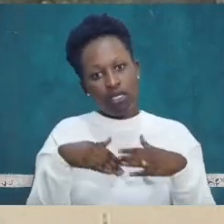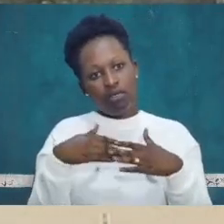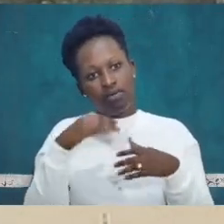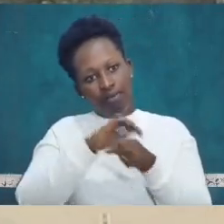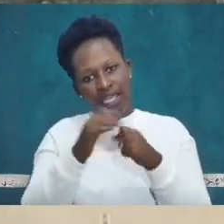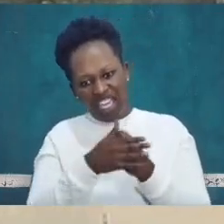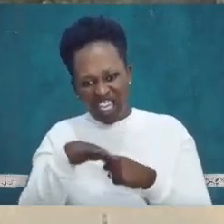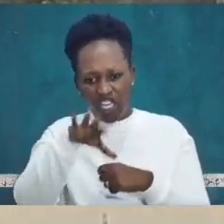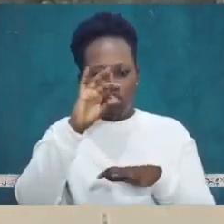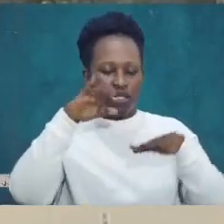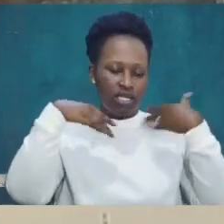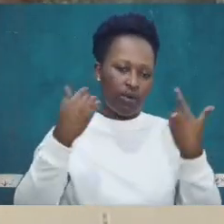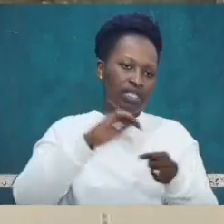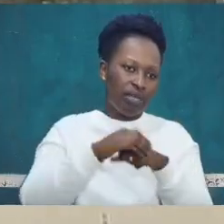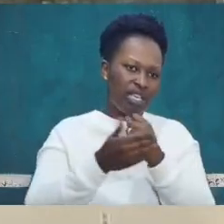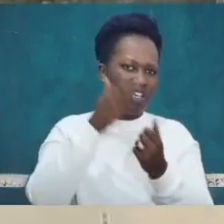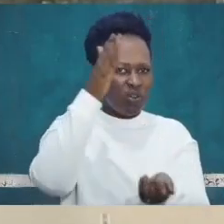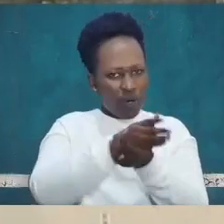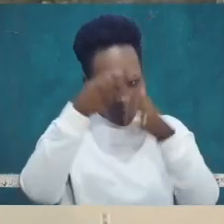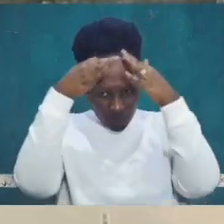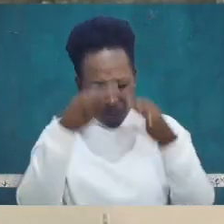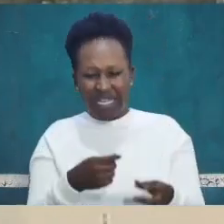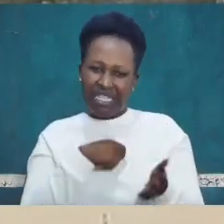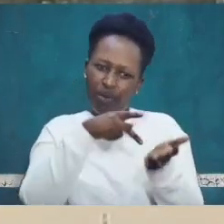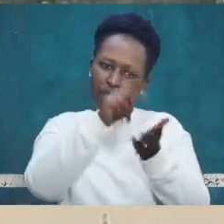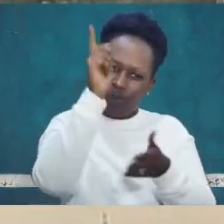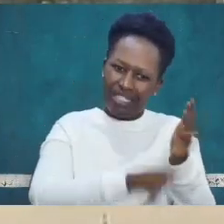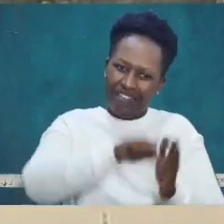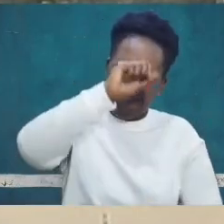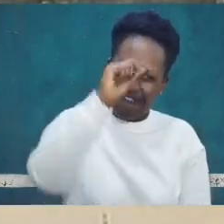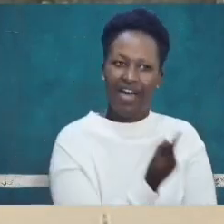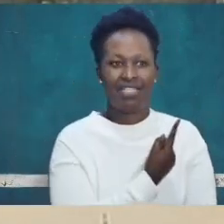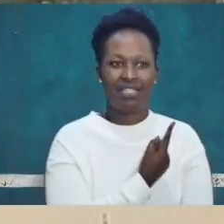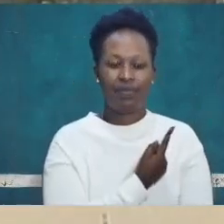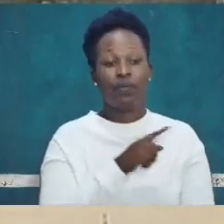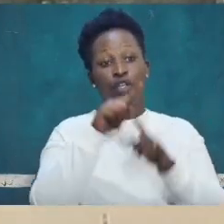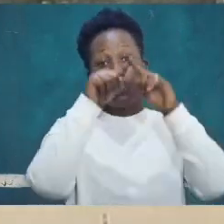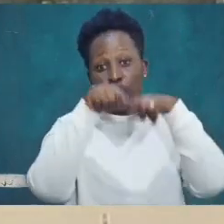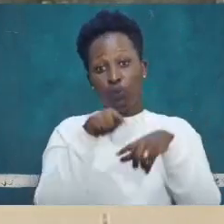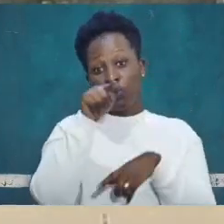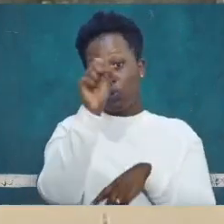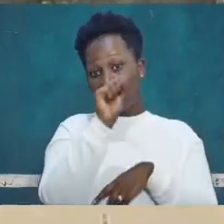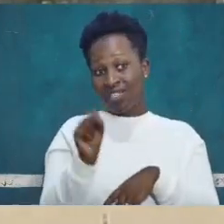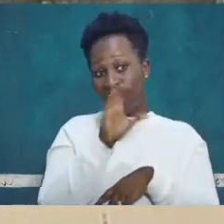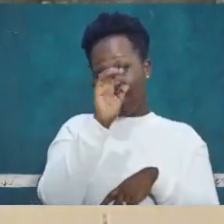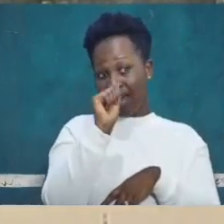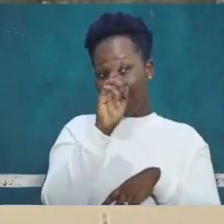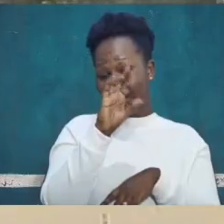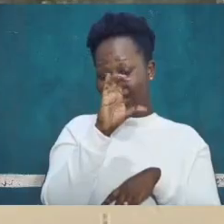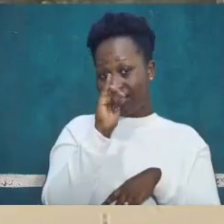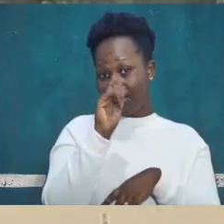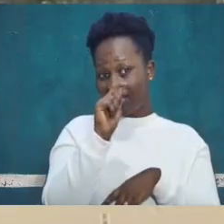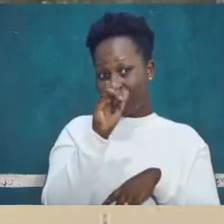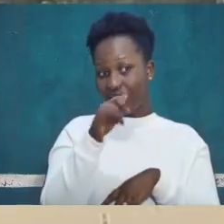decision, a right decision on what items should be bought first. So due to scarcity, then